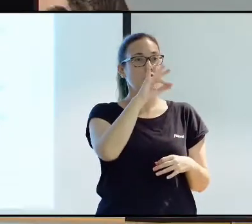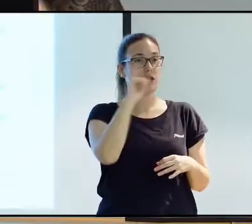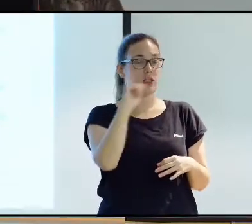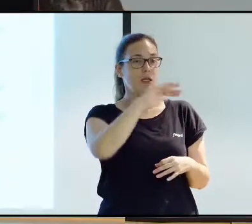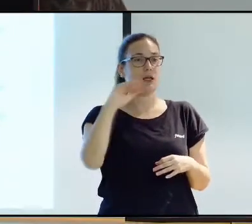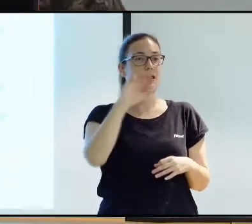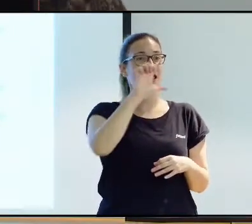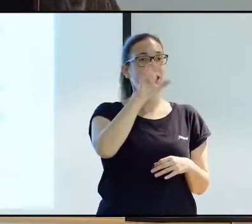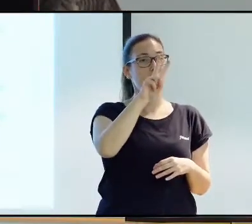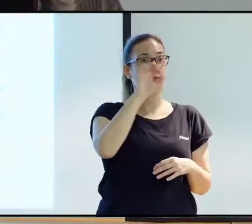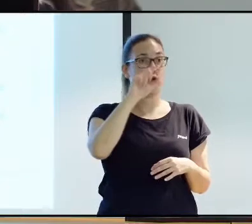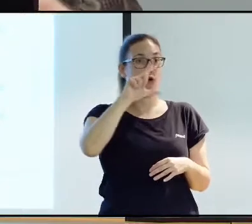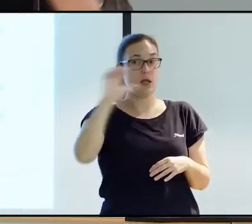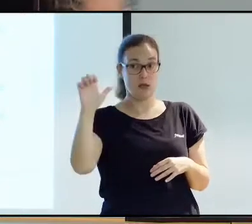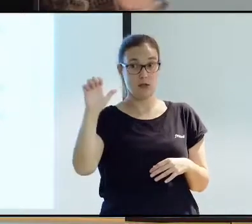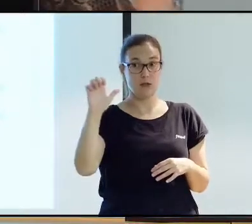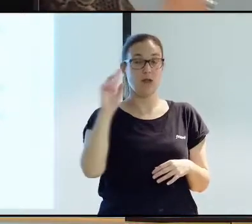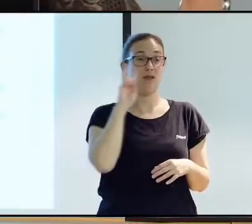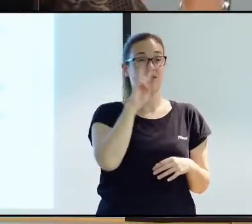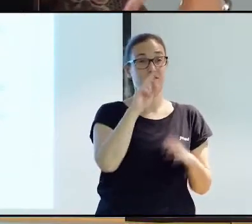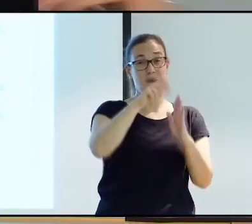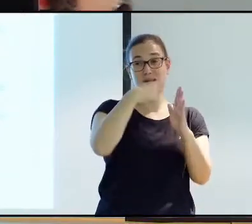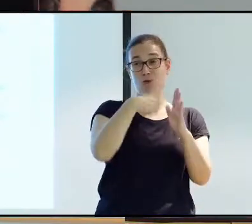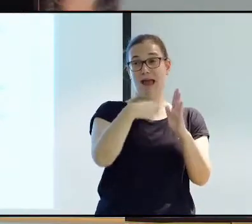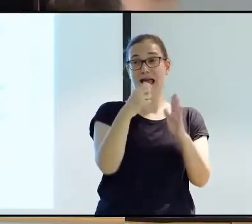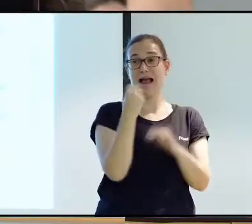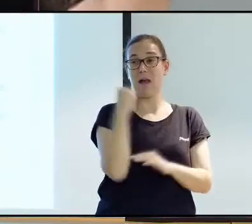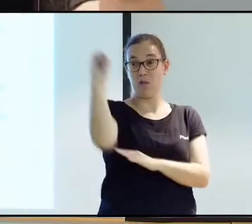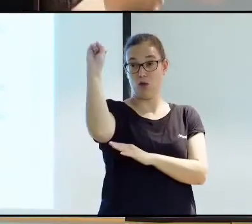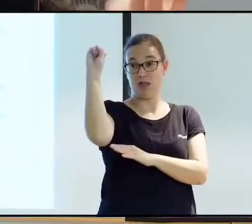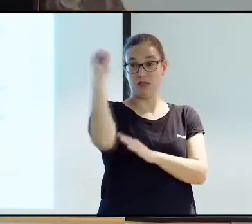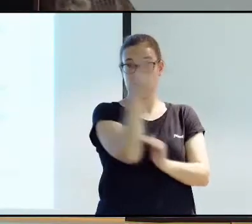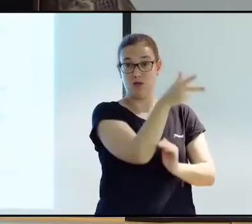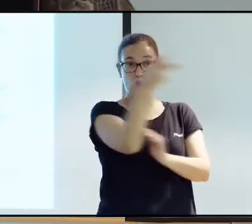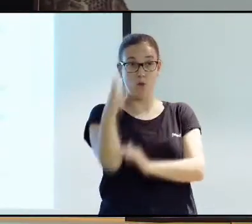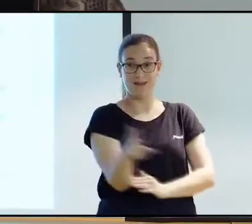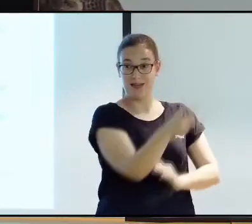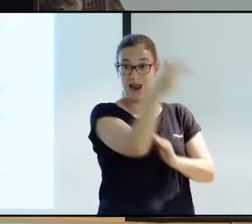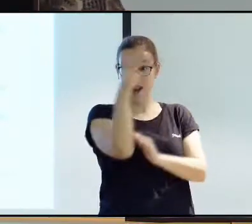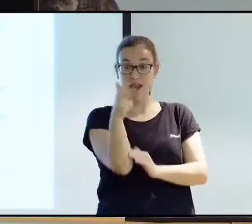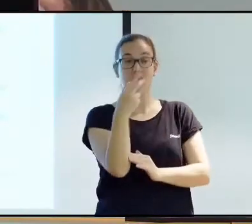many times people saying, "No, my child isn't going to be doing that for other people."